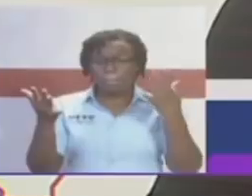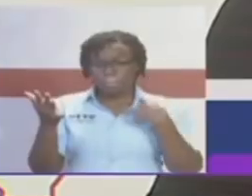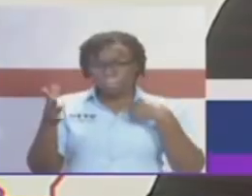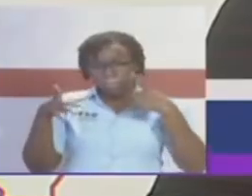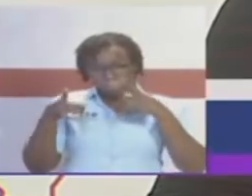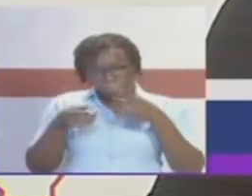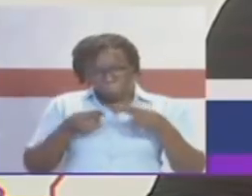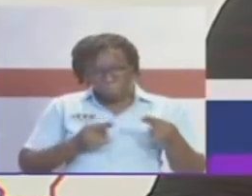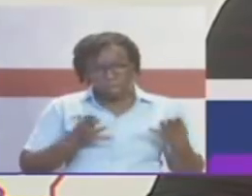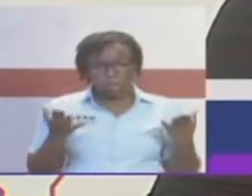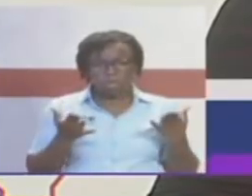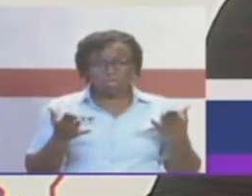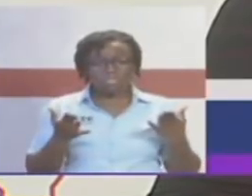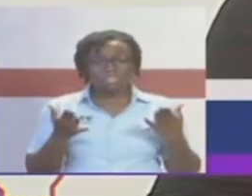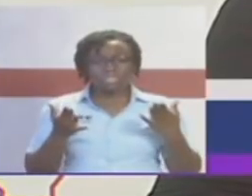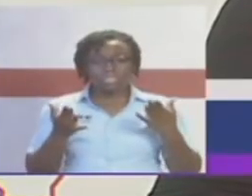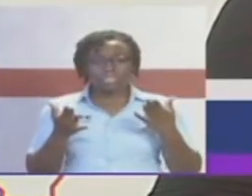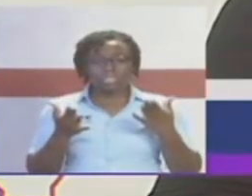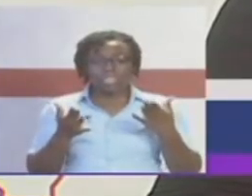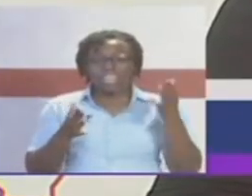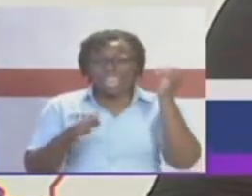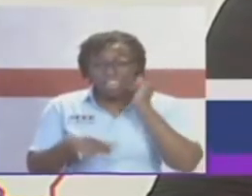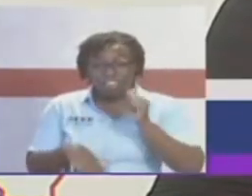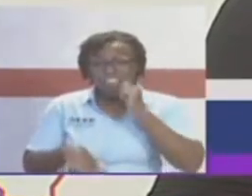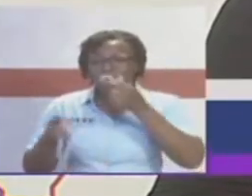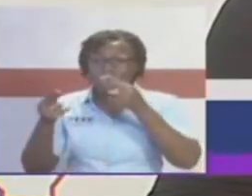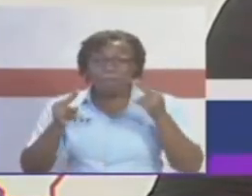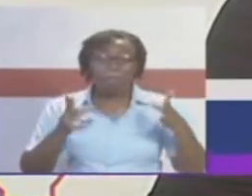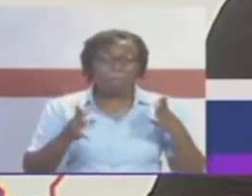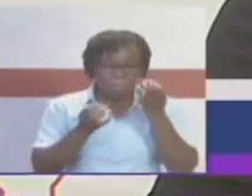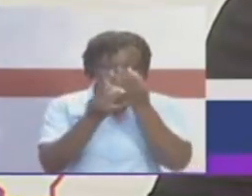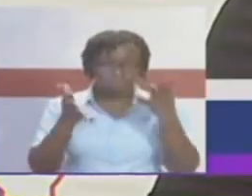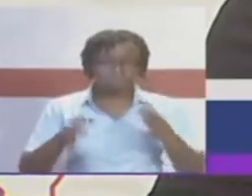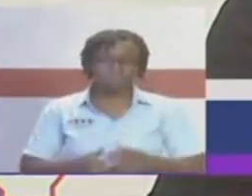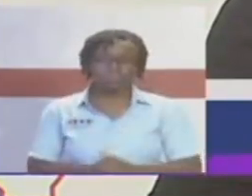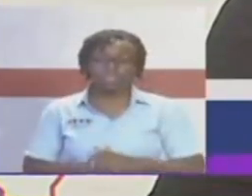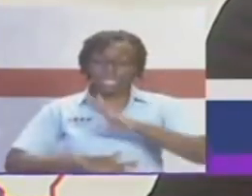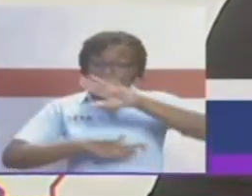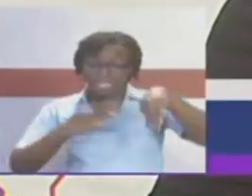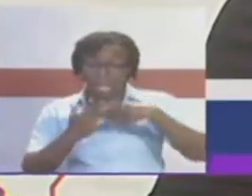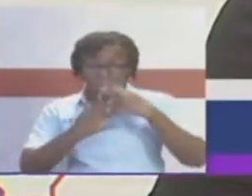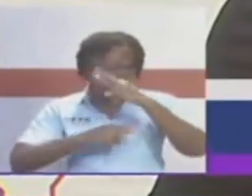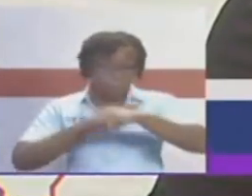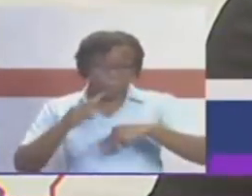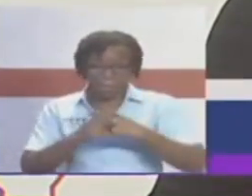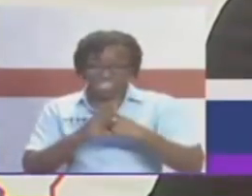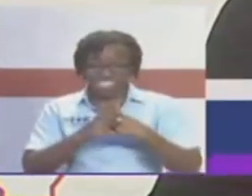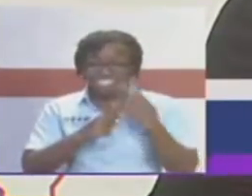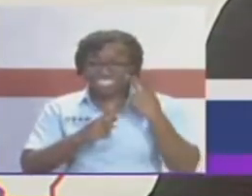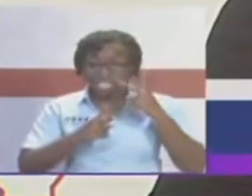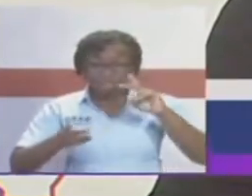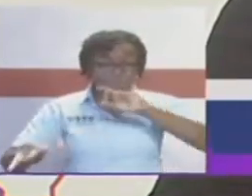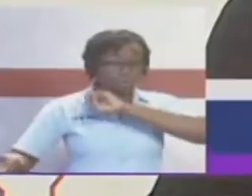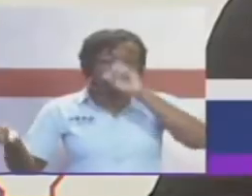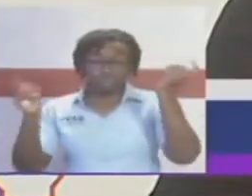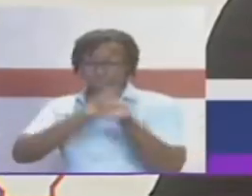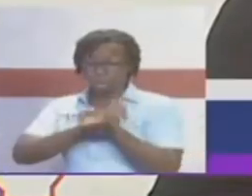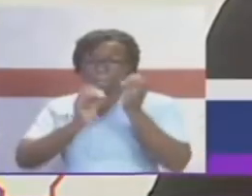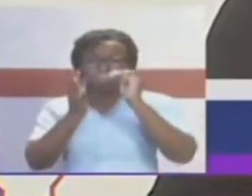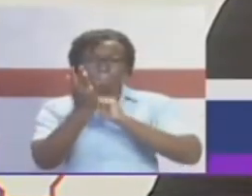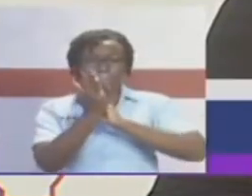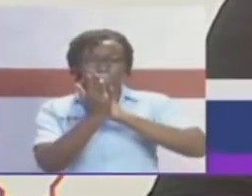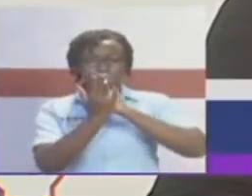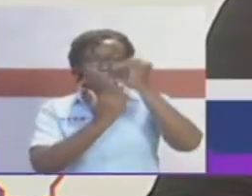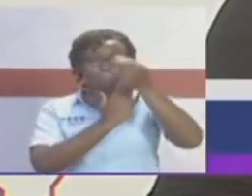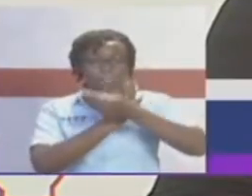snapshot of our daily experience. The entire world experienced a dramatic change on March 11, 2020,